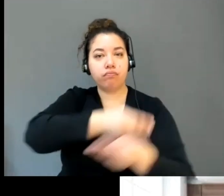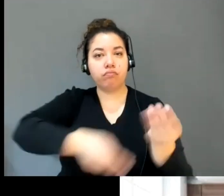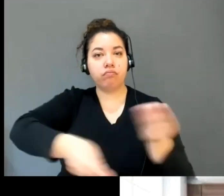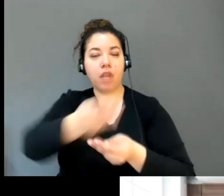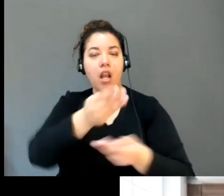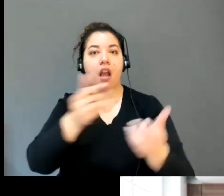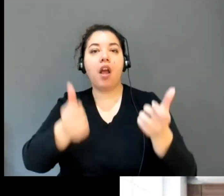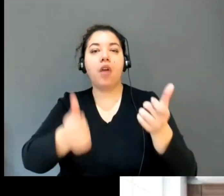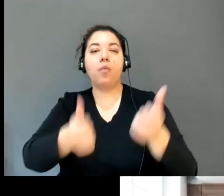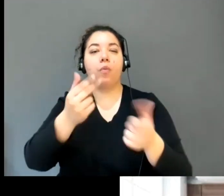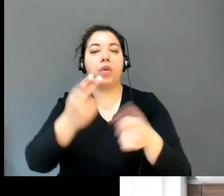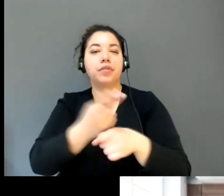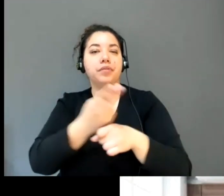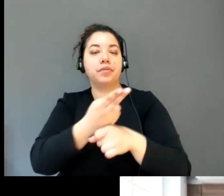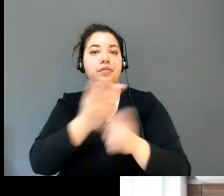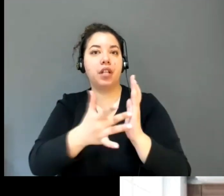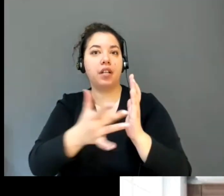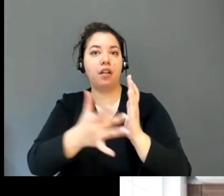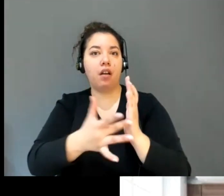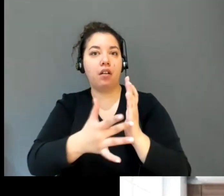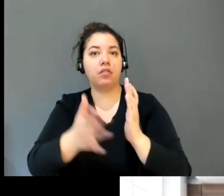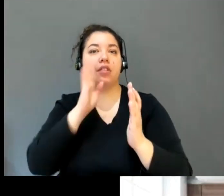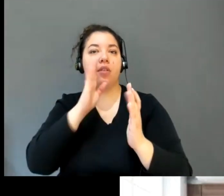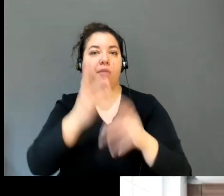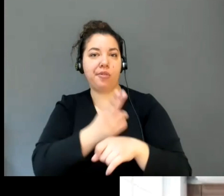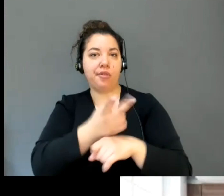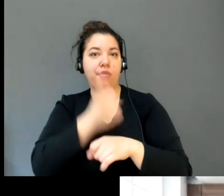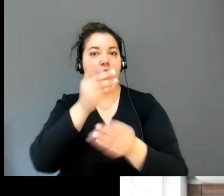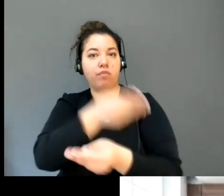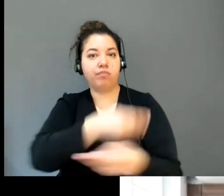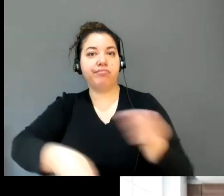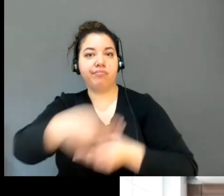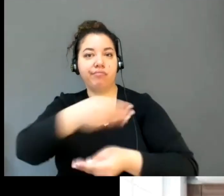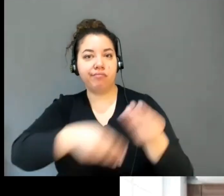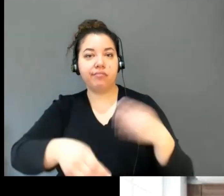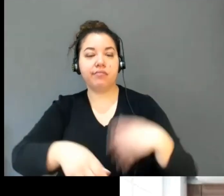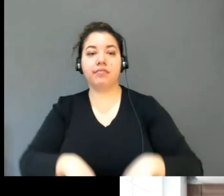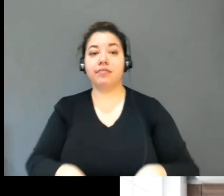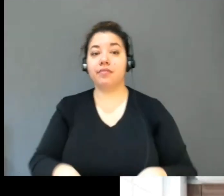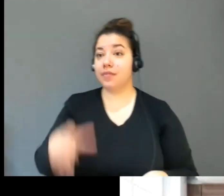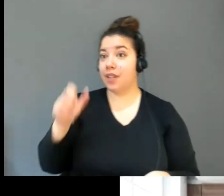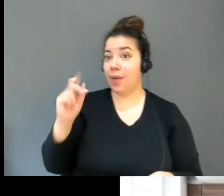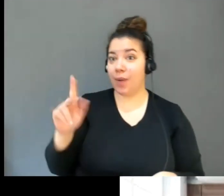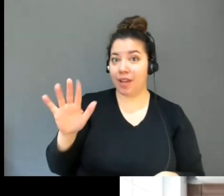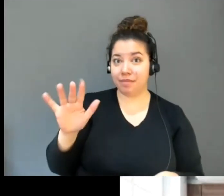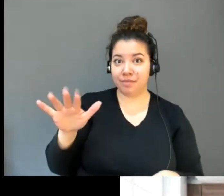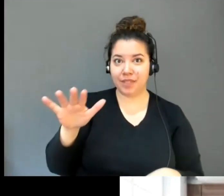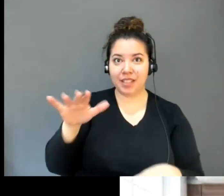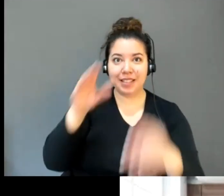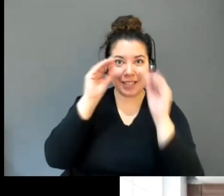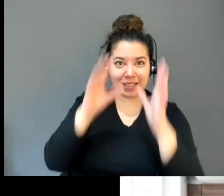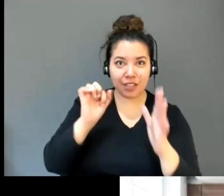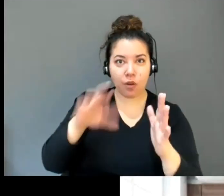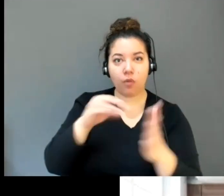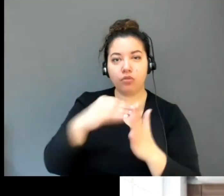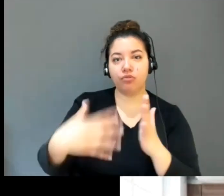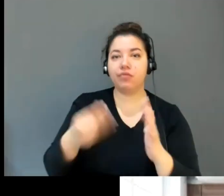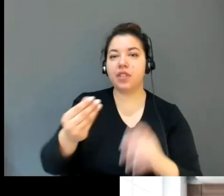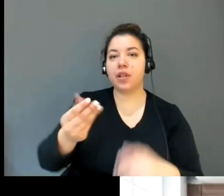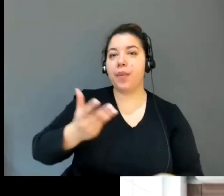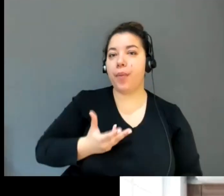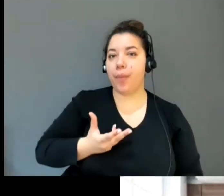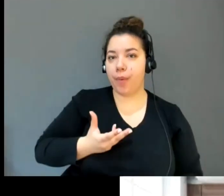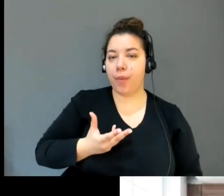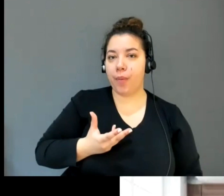that. Wonderful. Thank you very much. Can a student tell me in the chat, or a teacher through the student, why it would